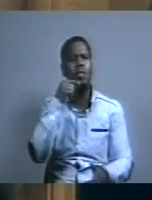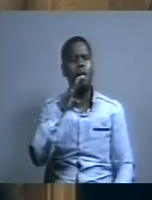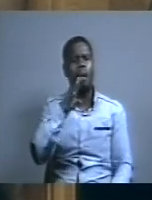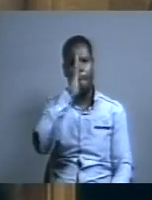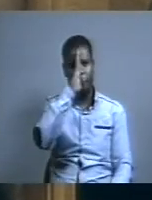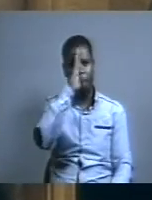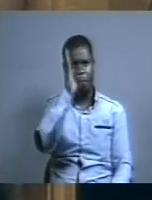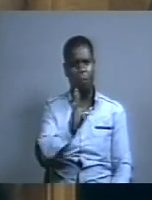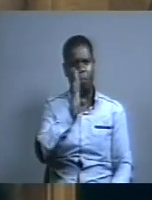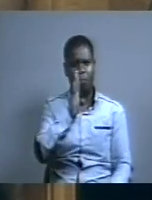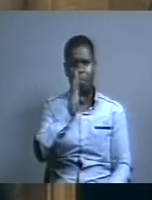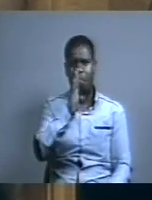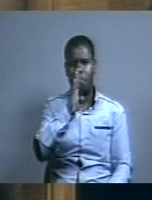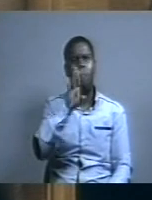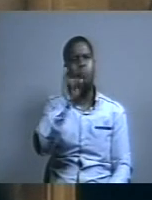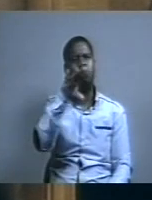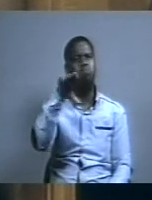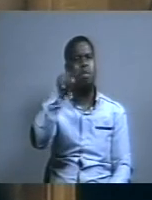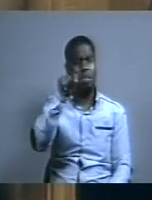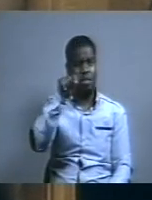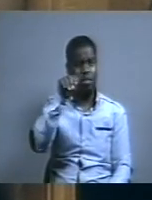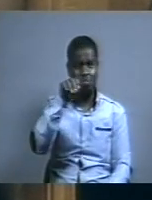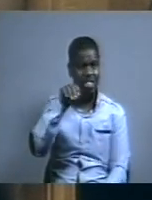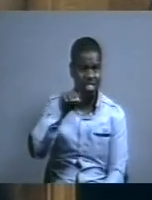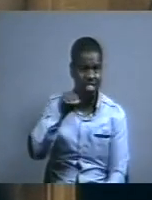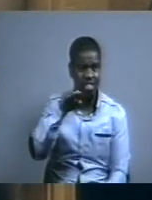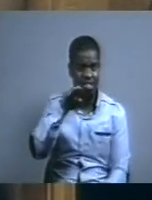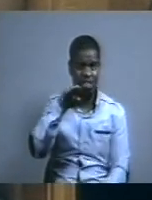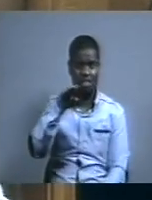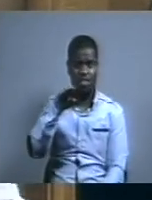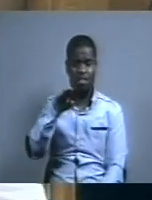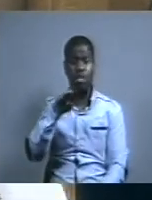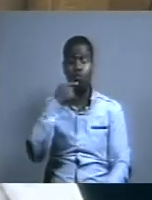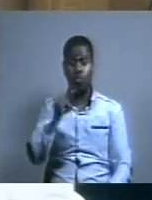I take exception to the name calling, and that is the answer I have.